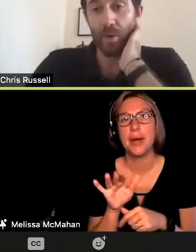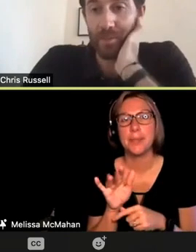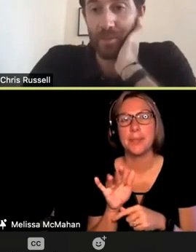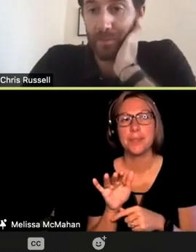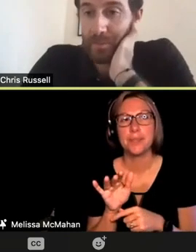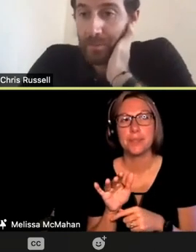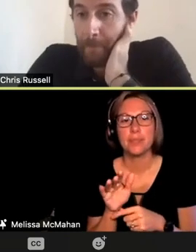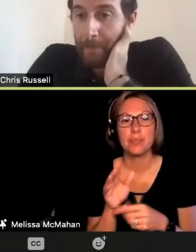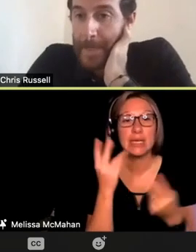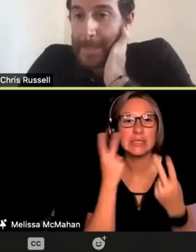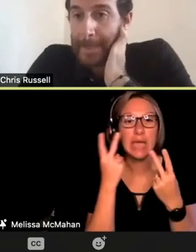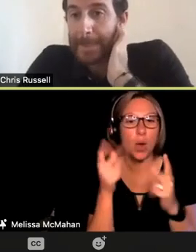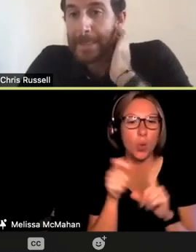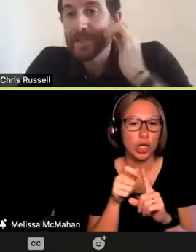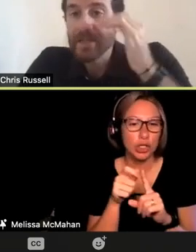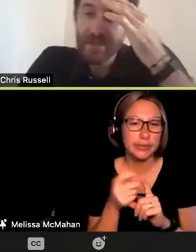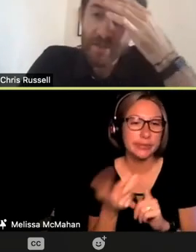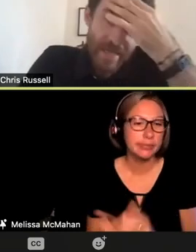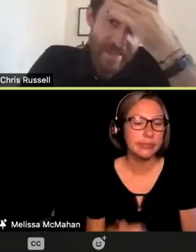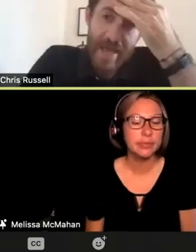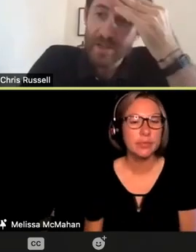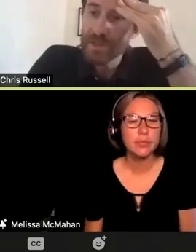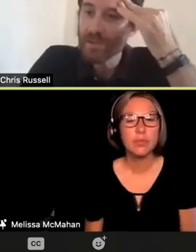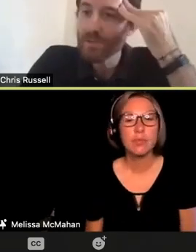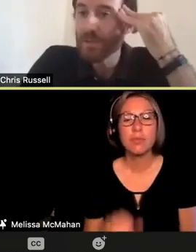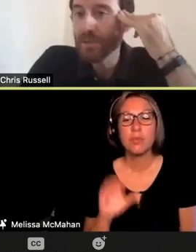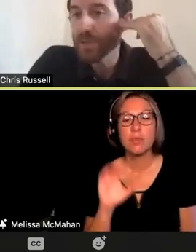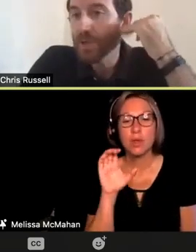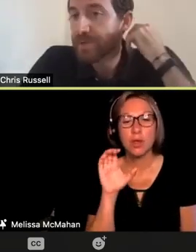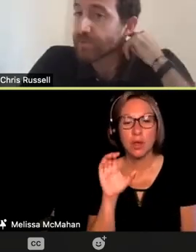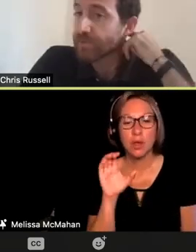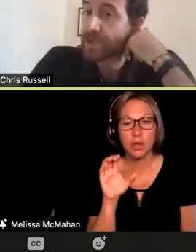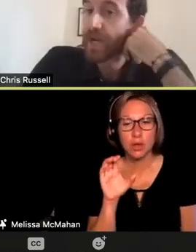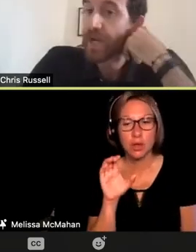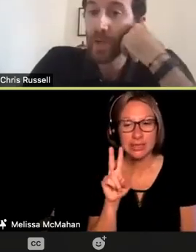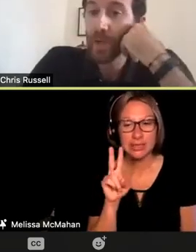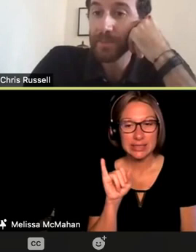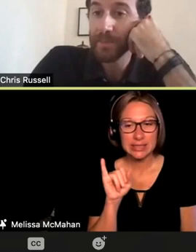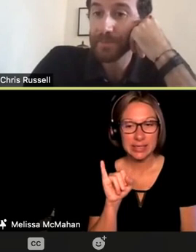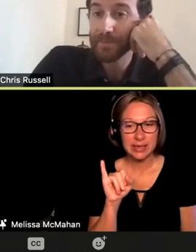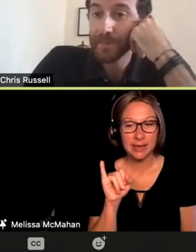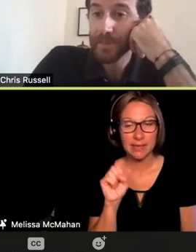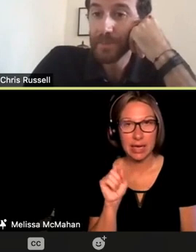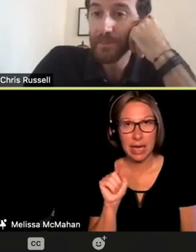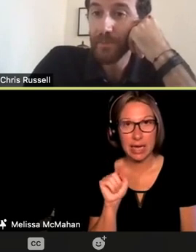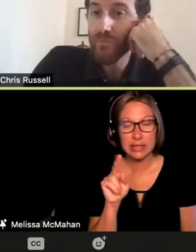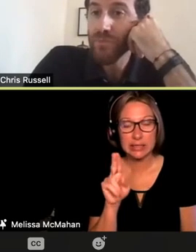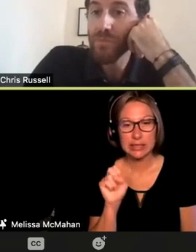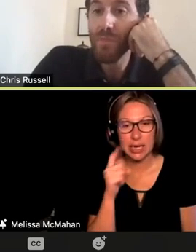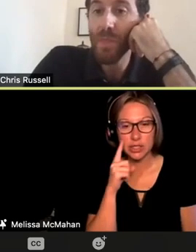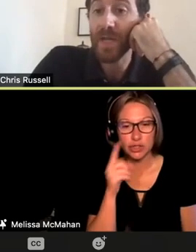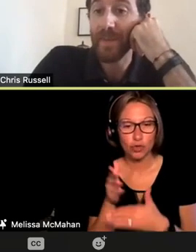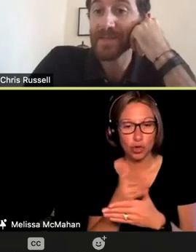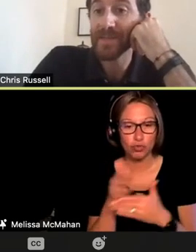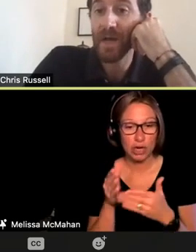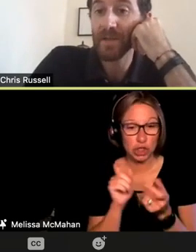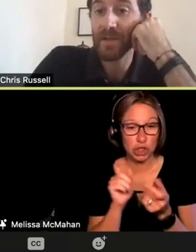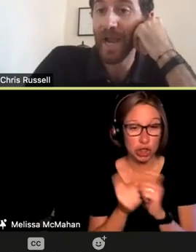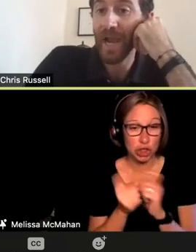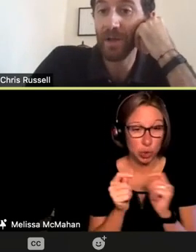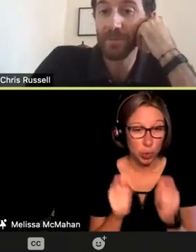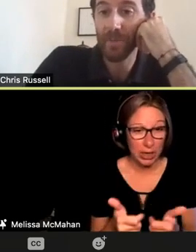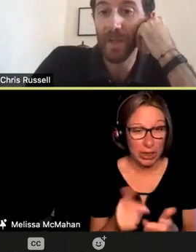even sight words. Does CVI status in terms of range change quickly? It